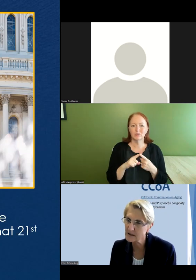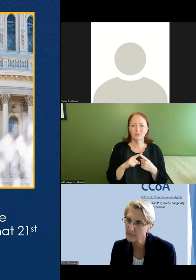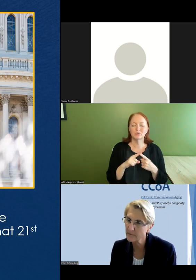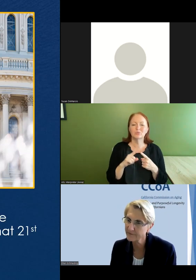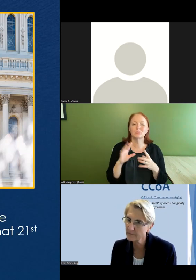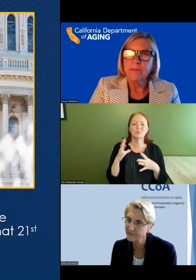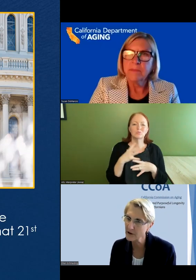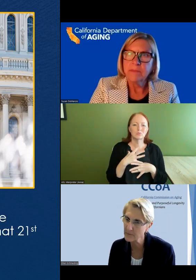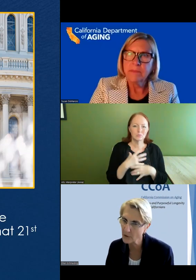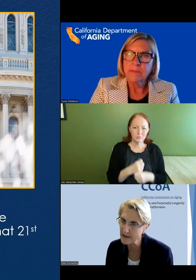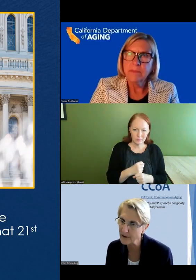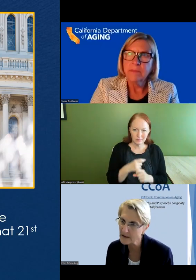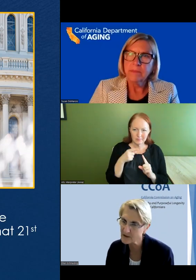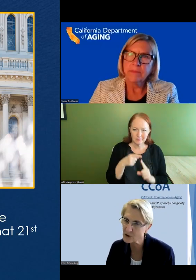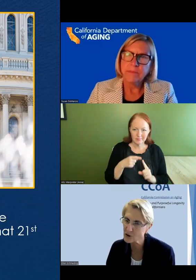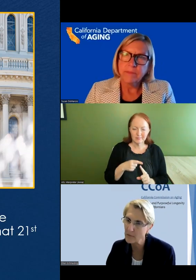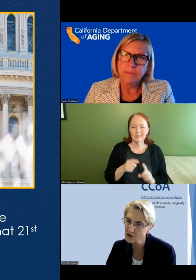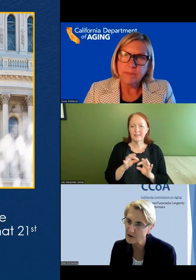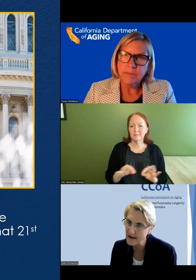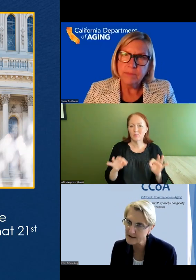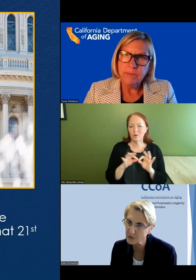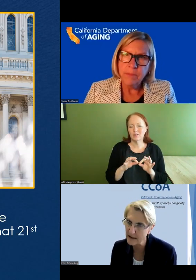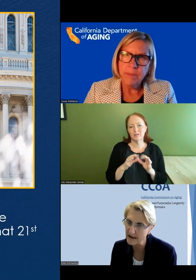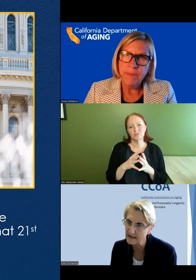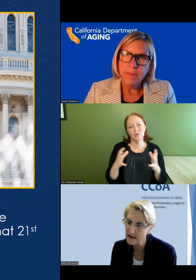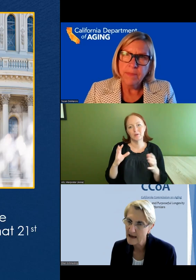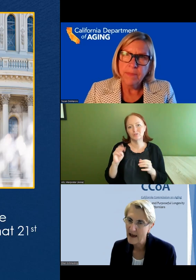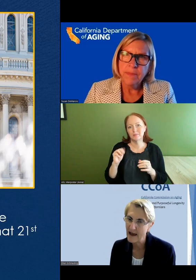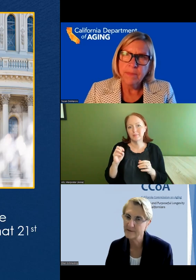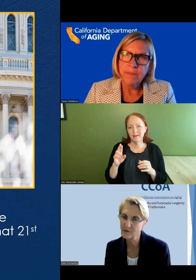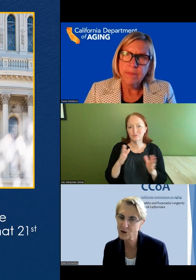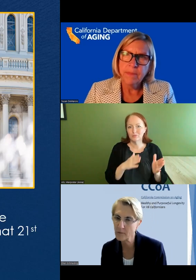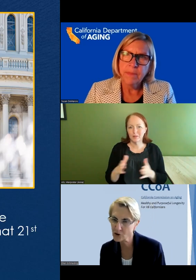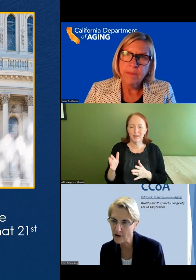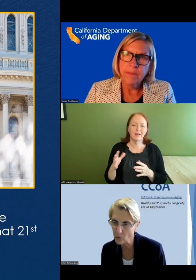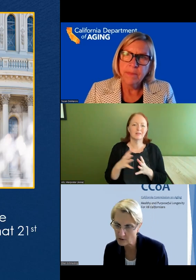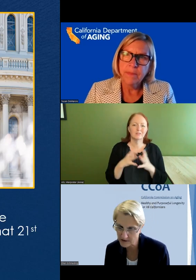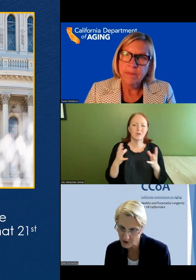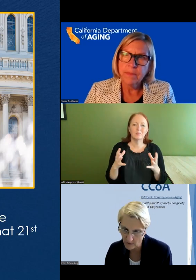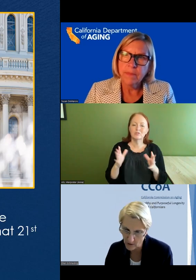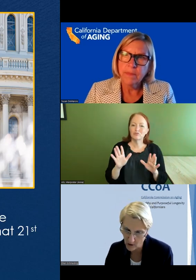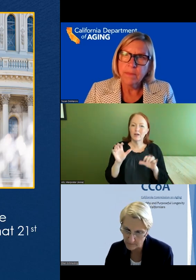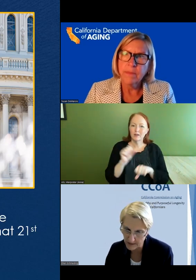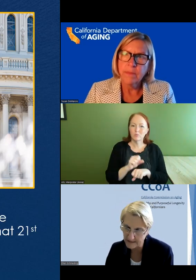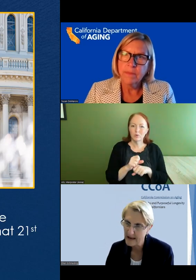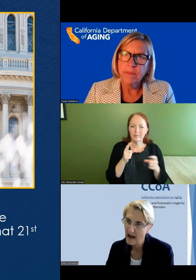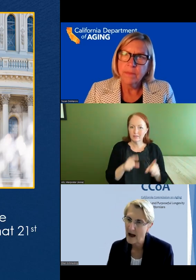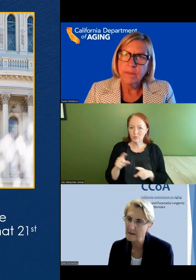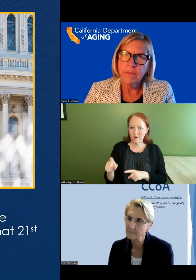to some very important areas. There's so much in the master plan, and there's so much great work that's going on.